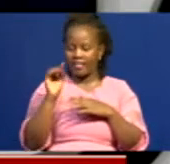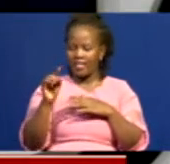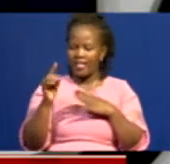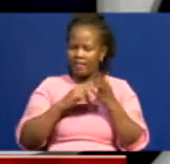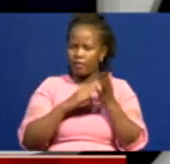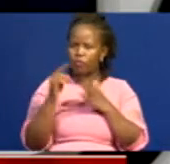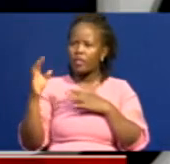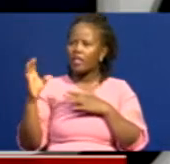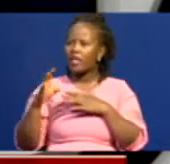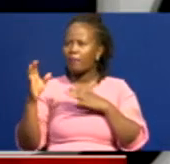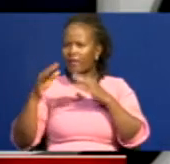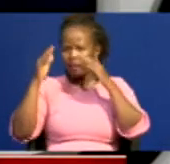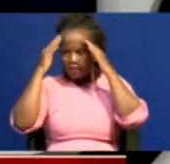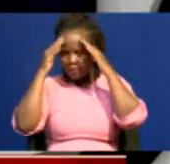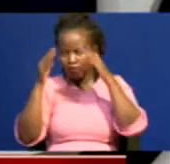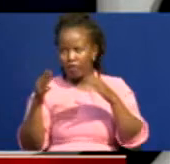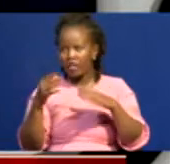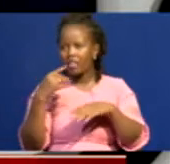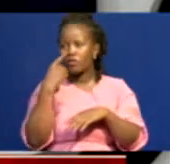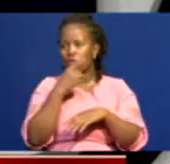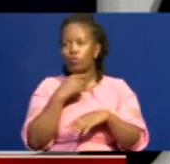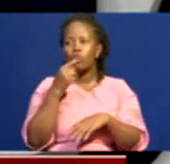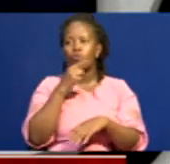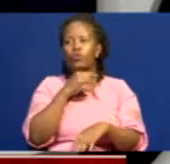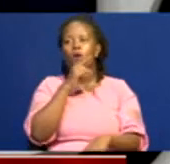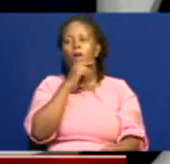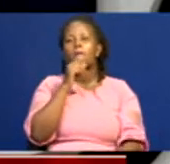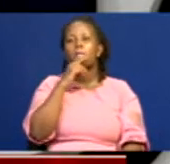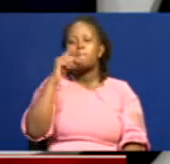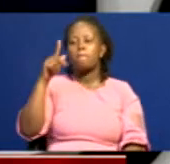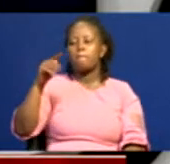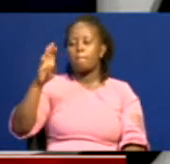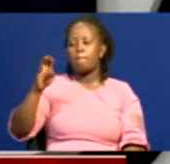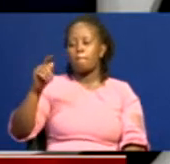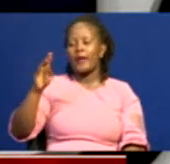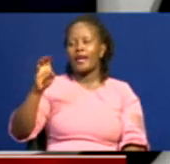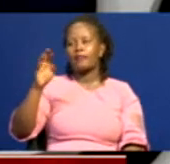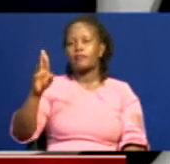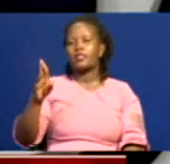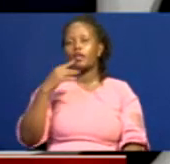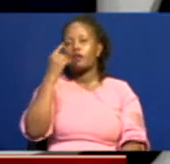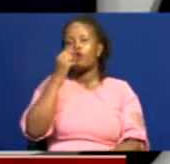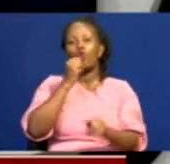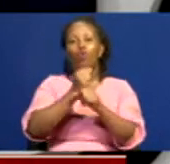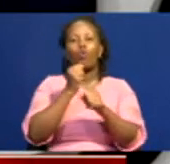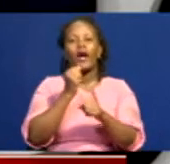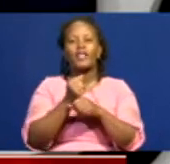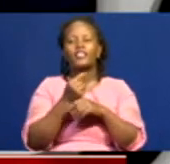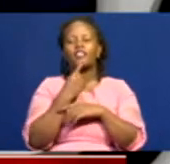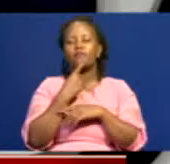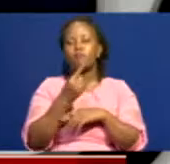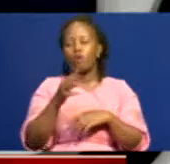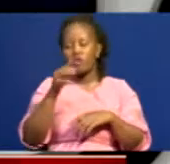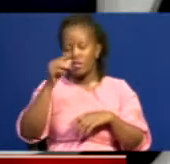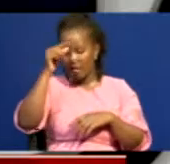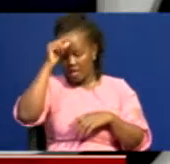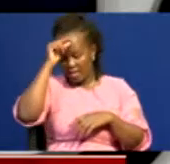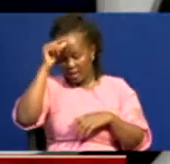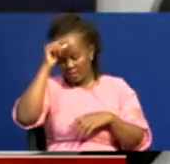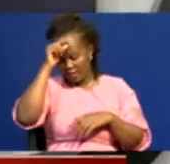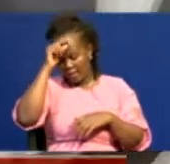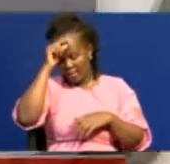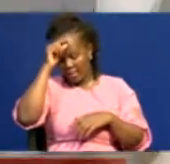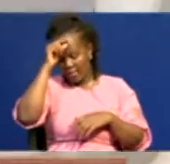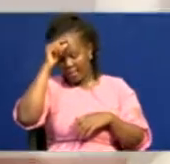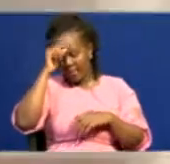we focus on Peter Otieno Nyakiamo, who served during President Moi's administration.